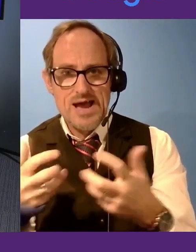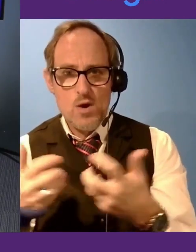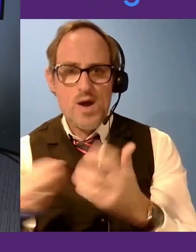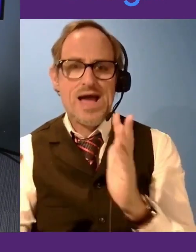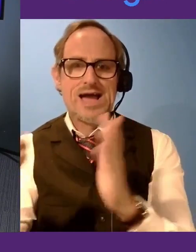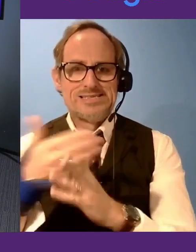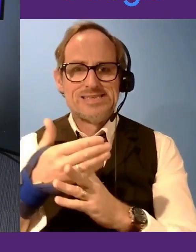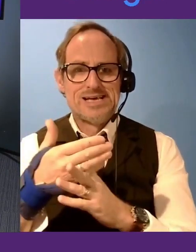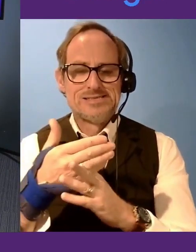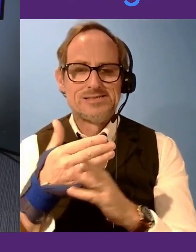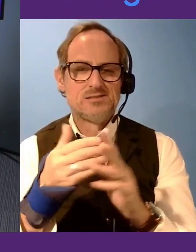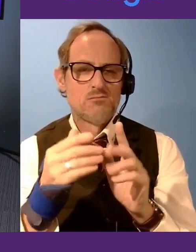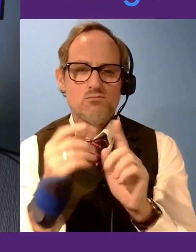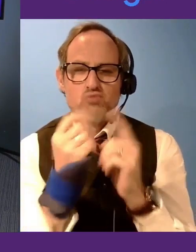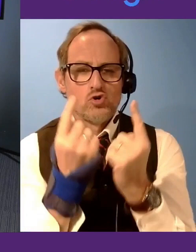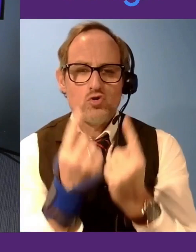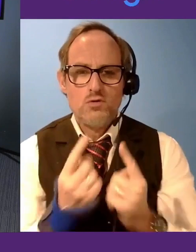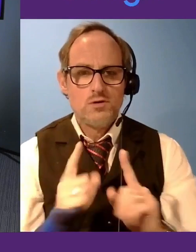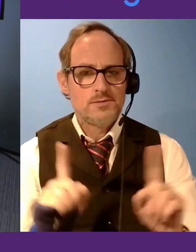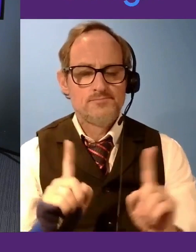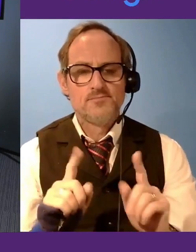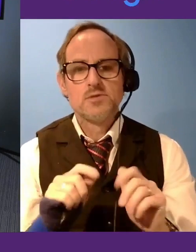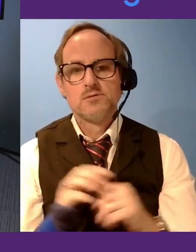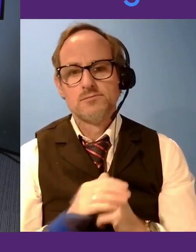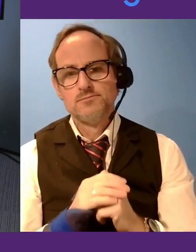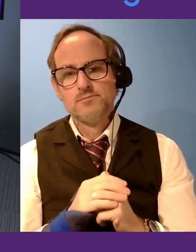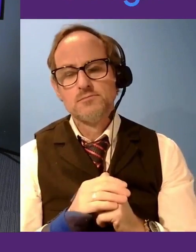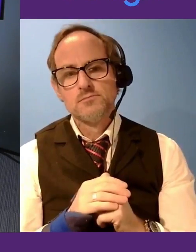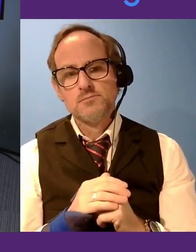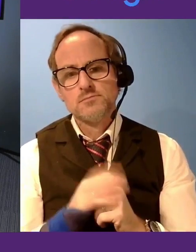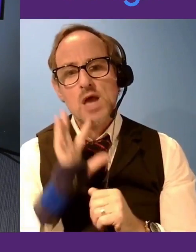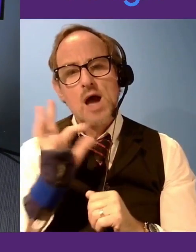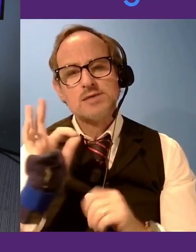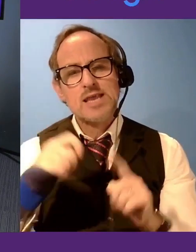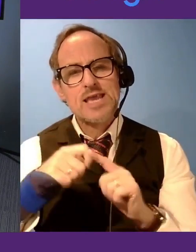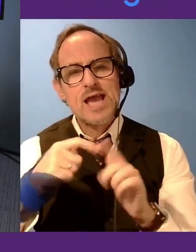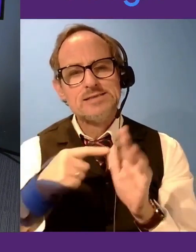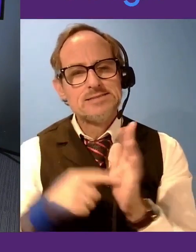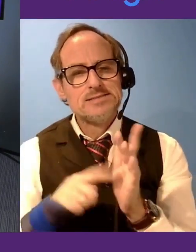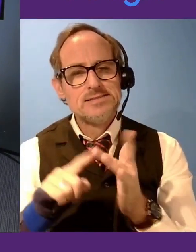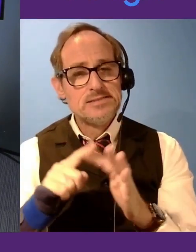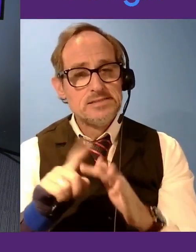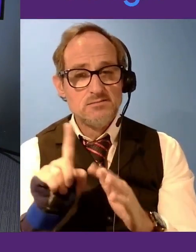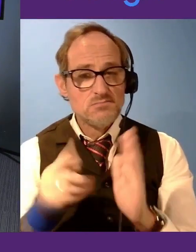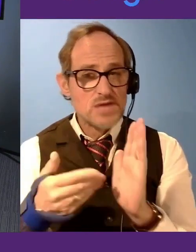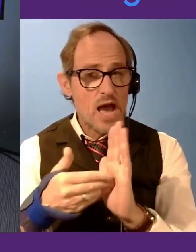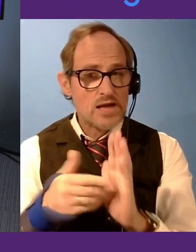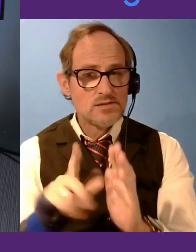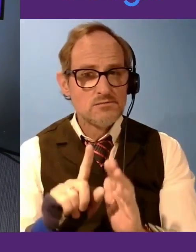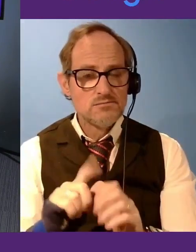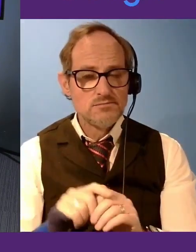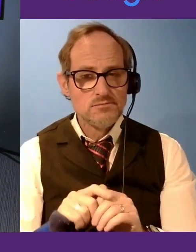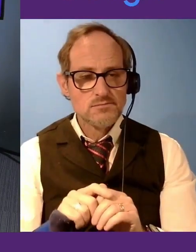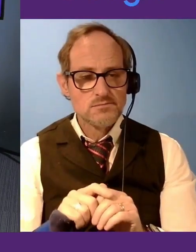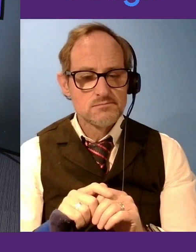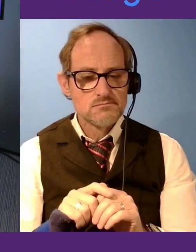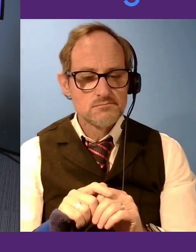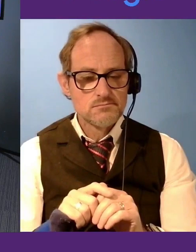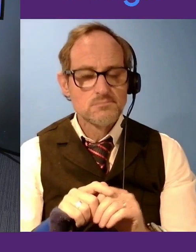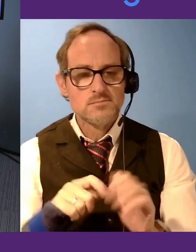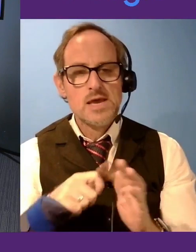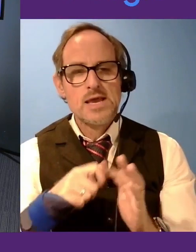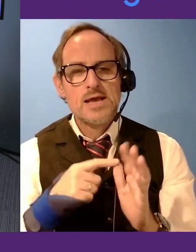And Katie, didn't want to leave you out. Anything to add here? Yeah, I was just going to say